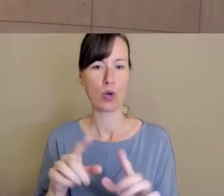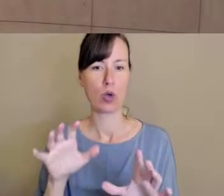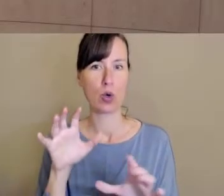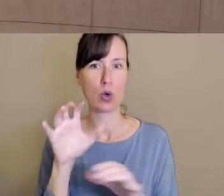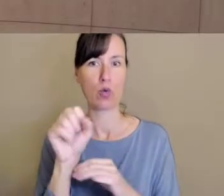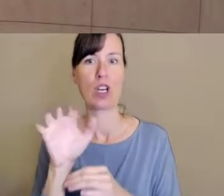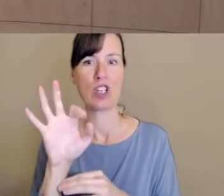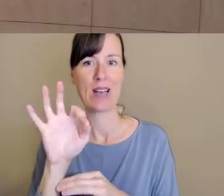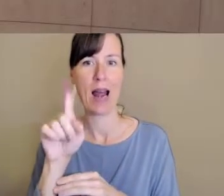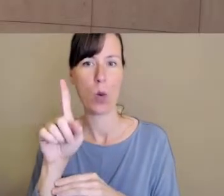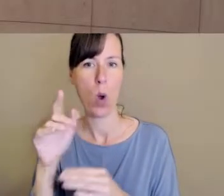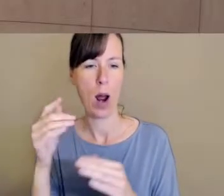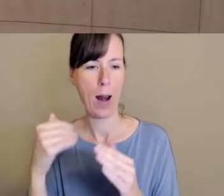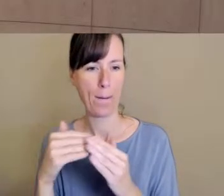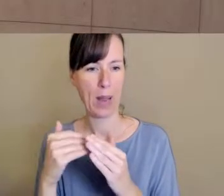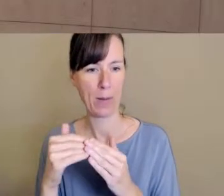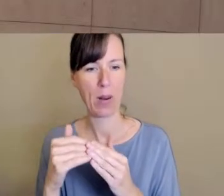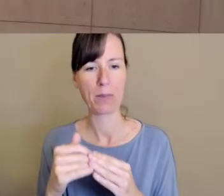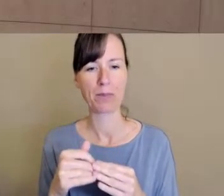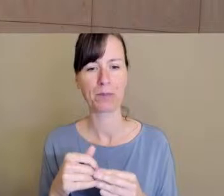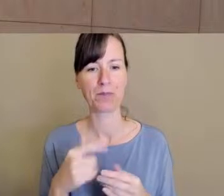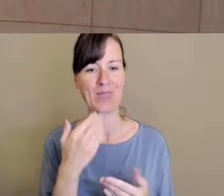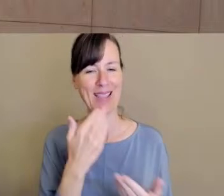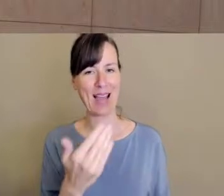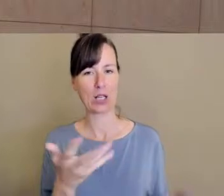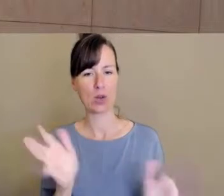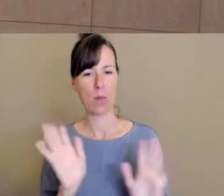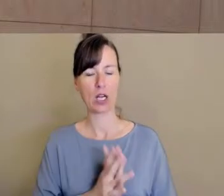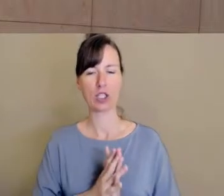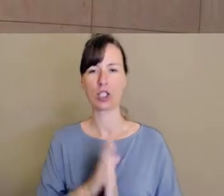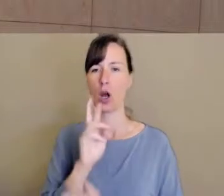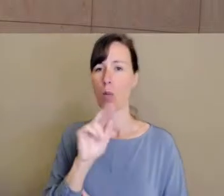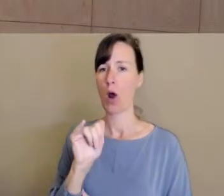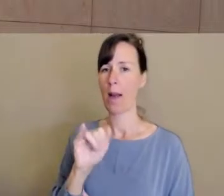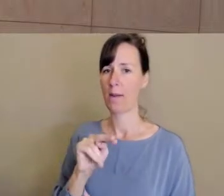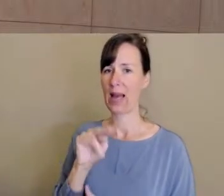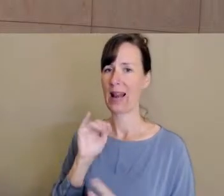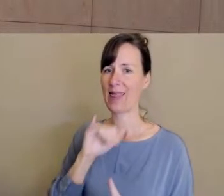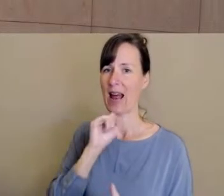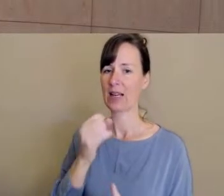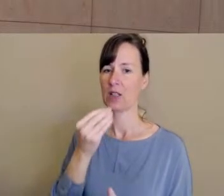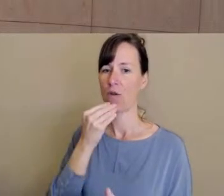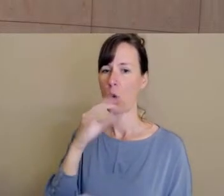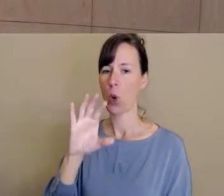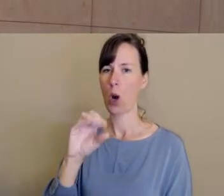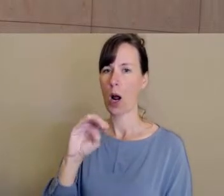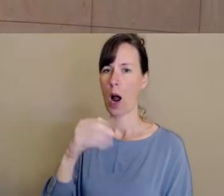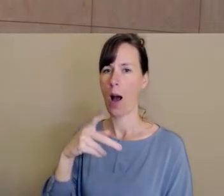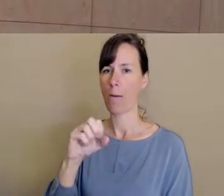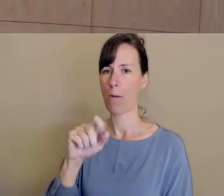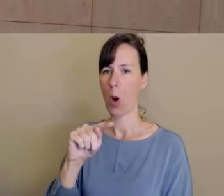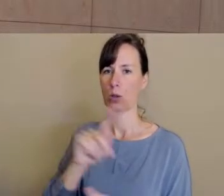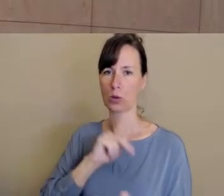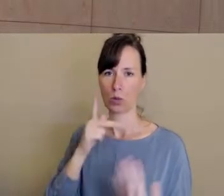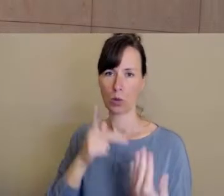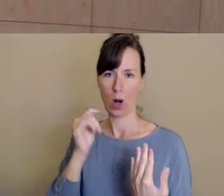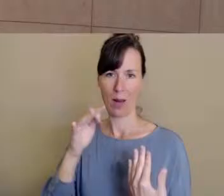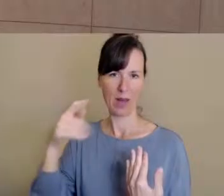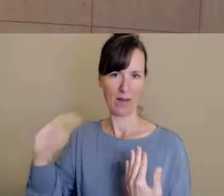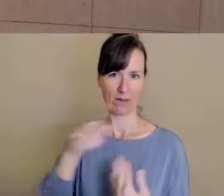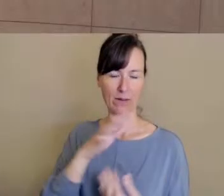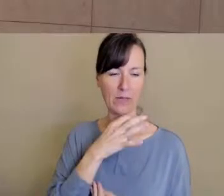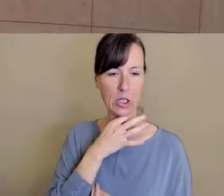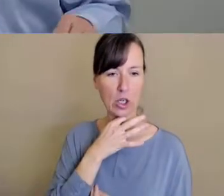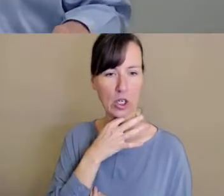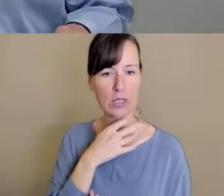And that's the food compost program, in case somebody was curious. And we're going to be coming up with a budget number